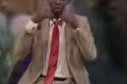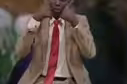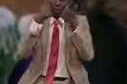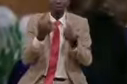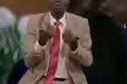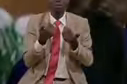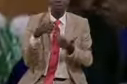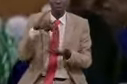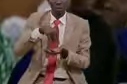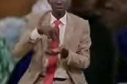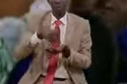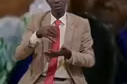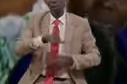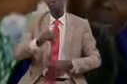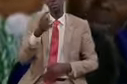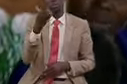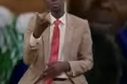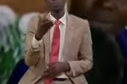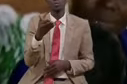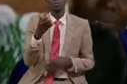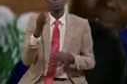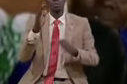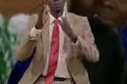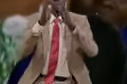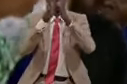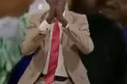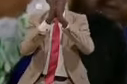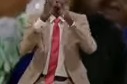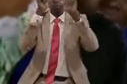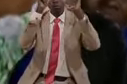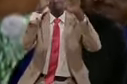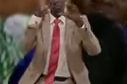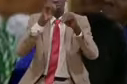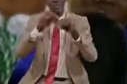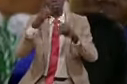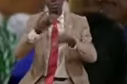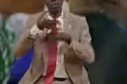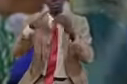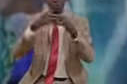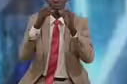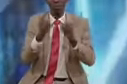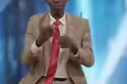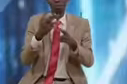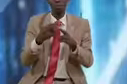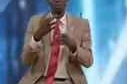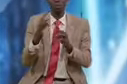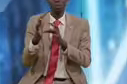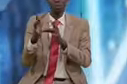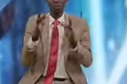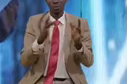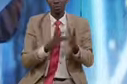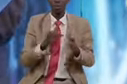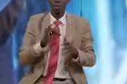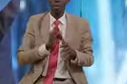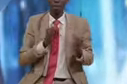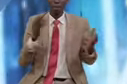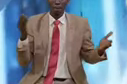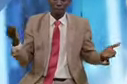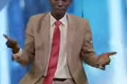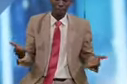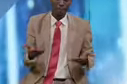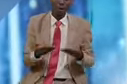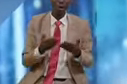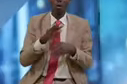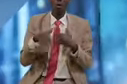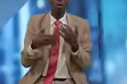to pray with you. Father, in the mighty name of Jesus, I bring all these people who